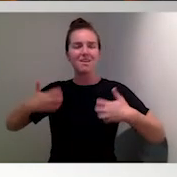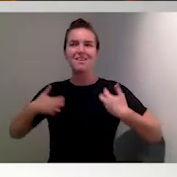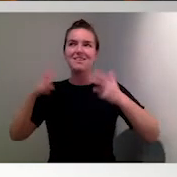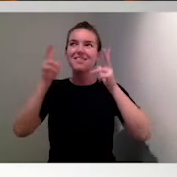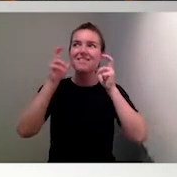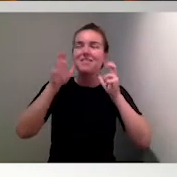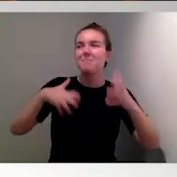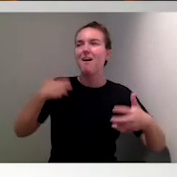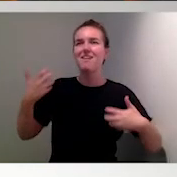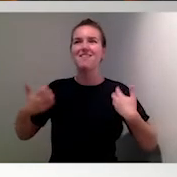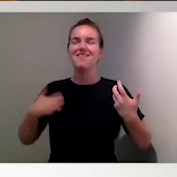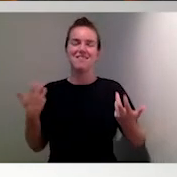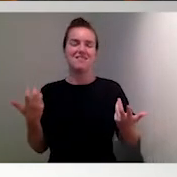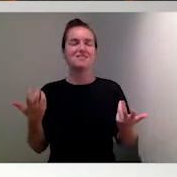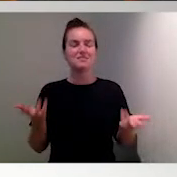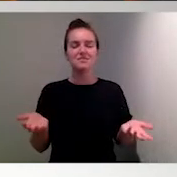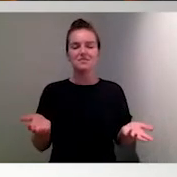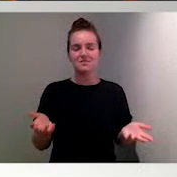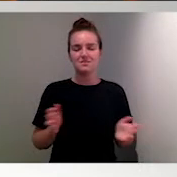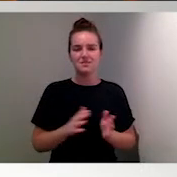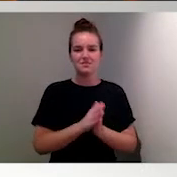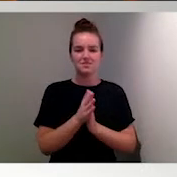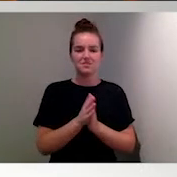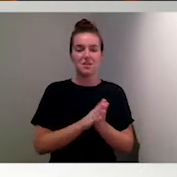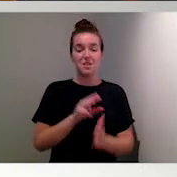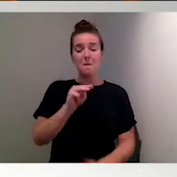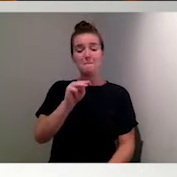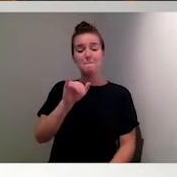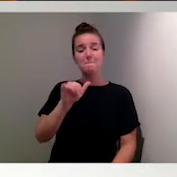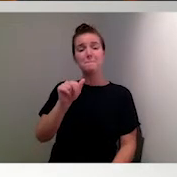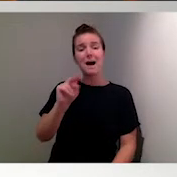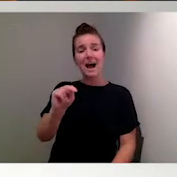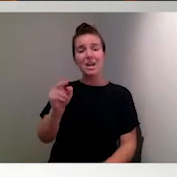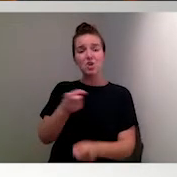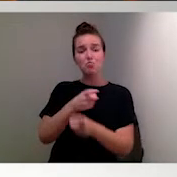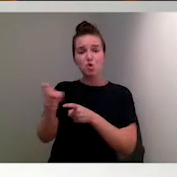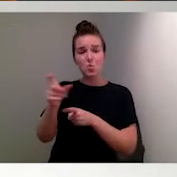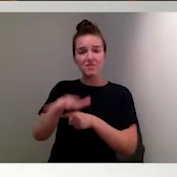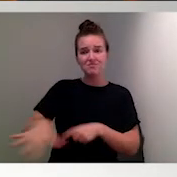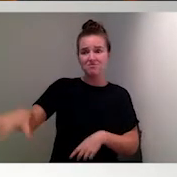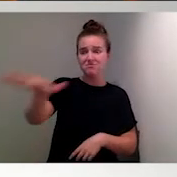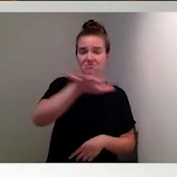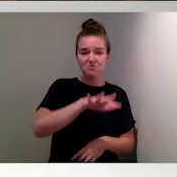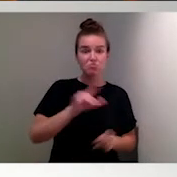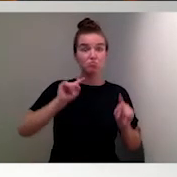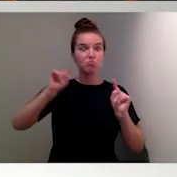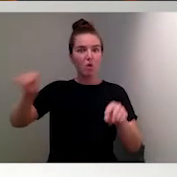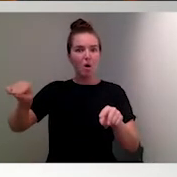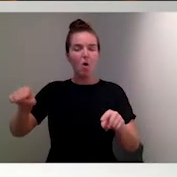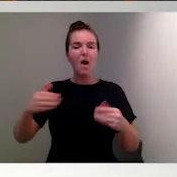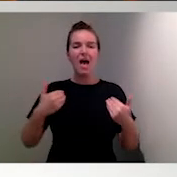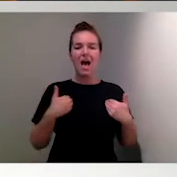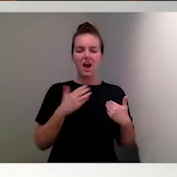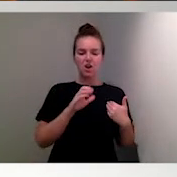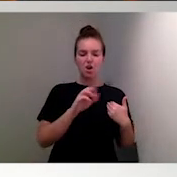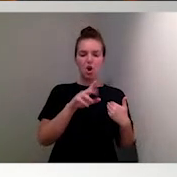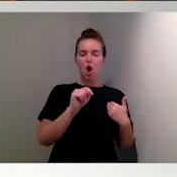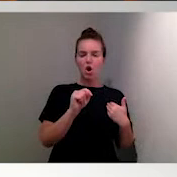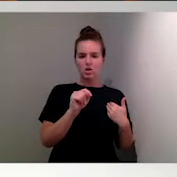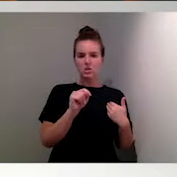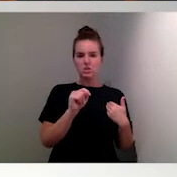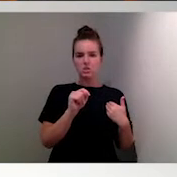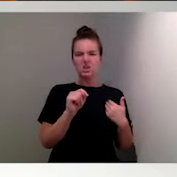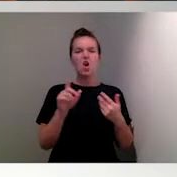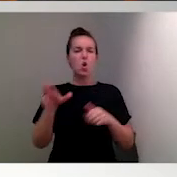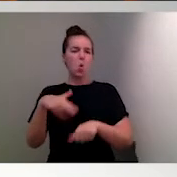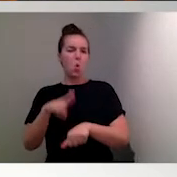Mayan ruins, and they put me in a little cart. They had all the carts, so the regular ones had these cushions, and you could sit in them, and they pedal you all